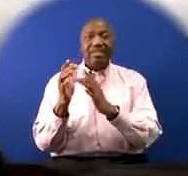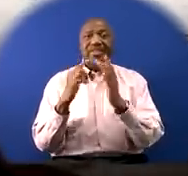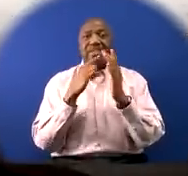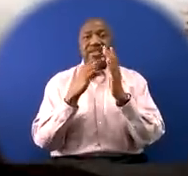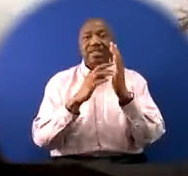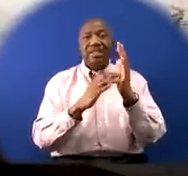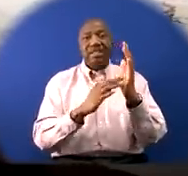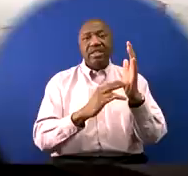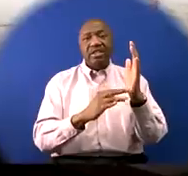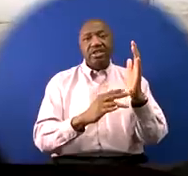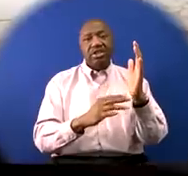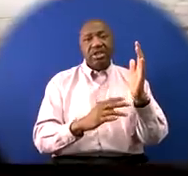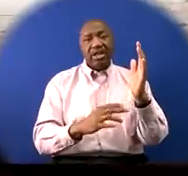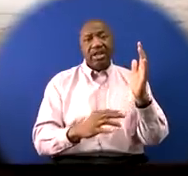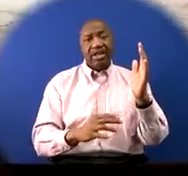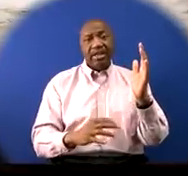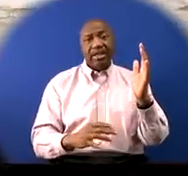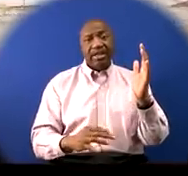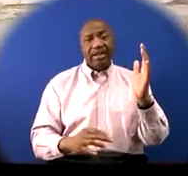Jesus